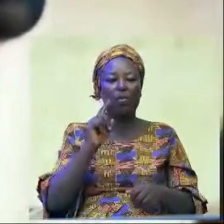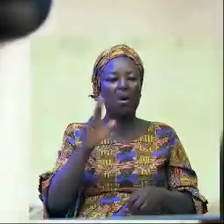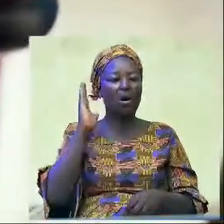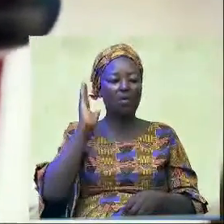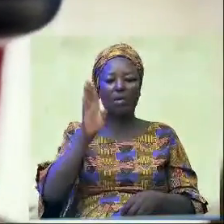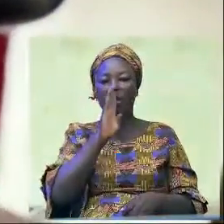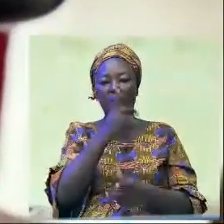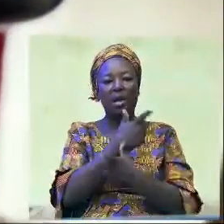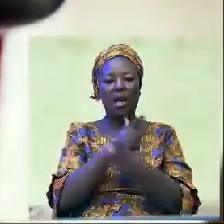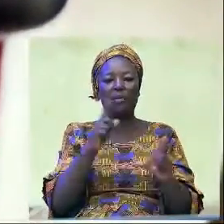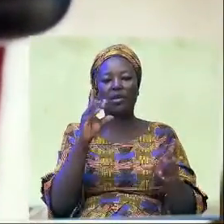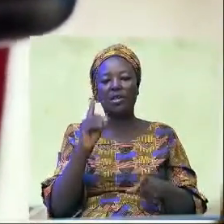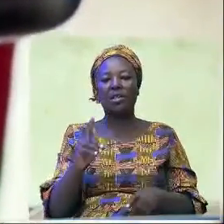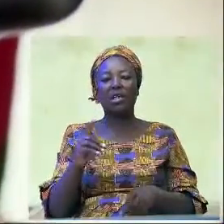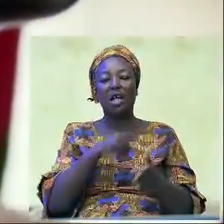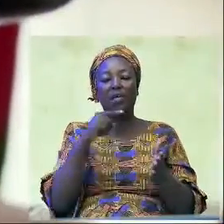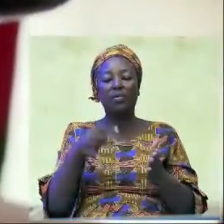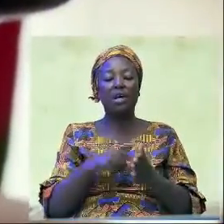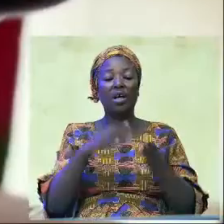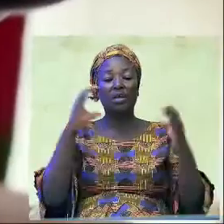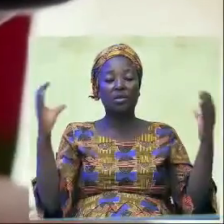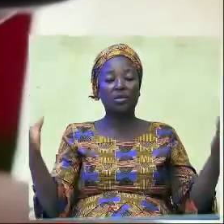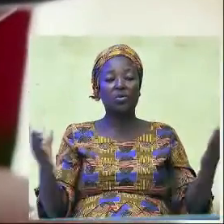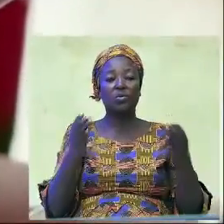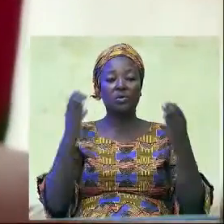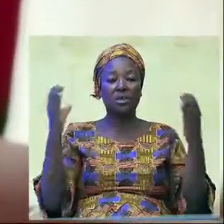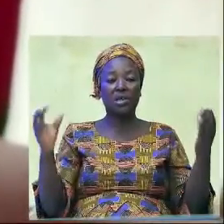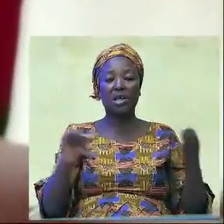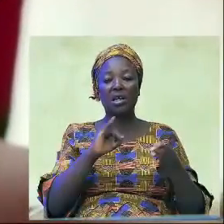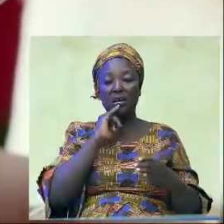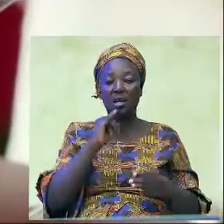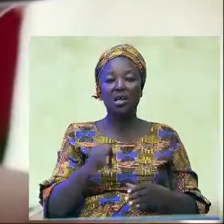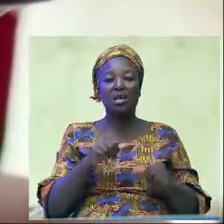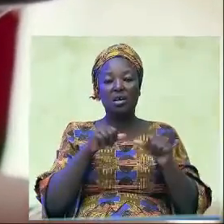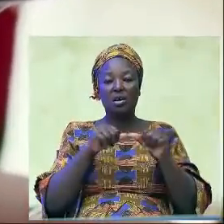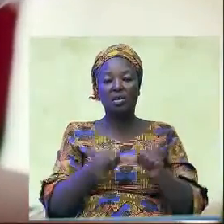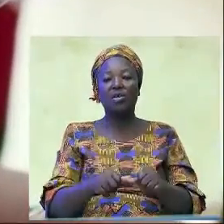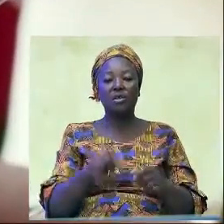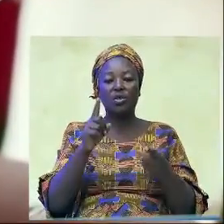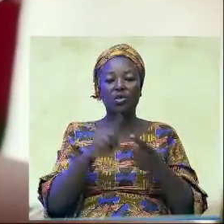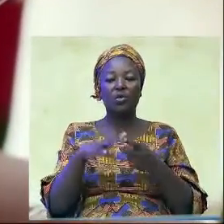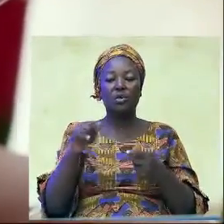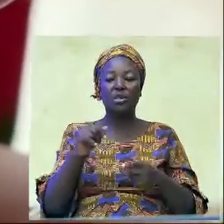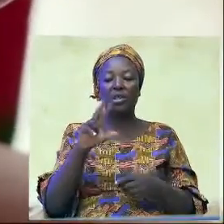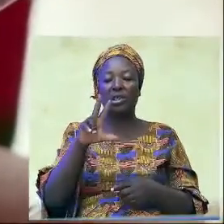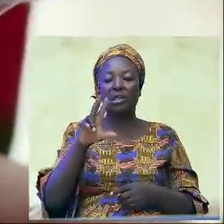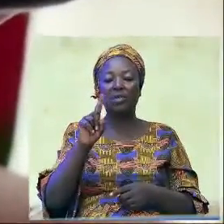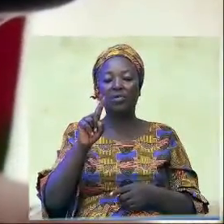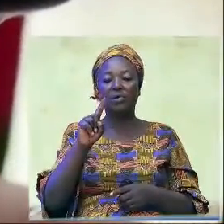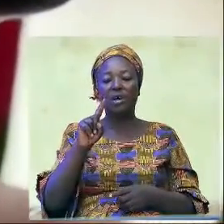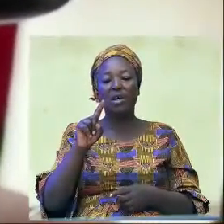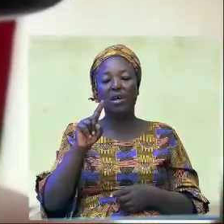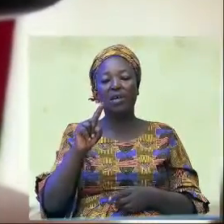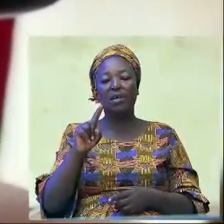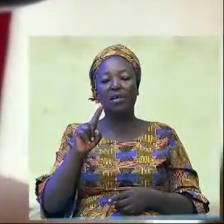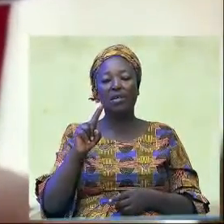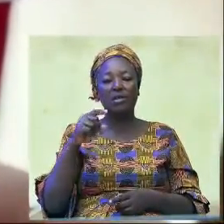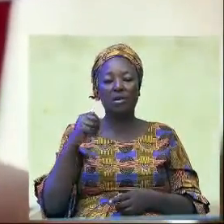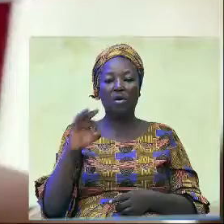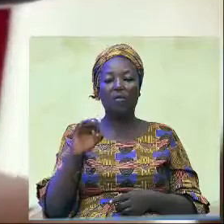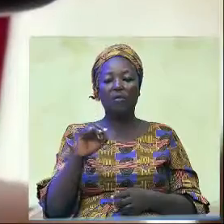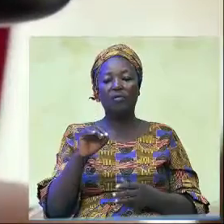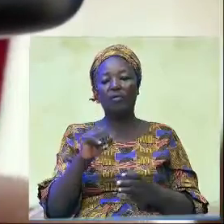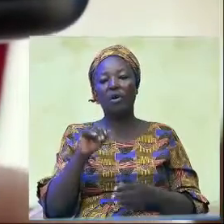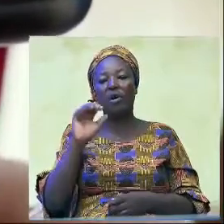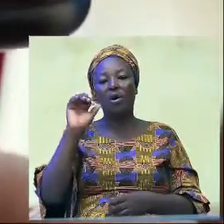And this way, everyone will be liberated. This crusade is ongoing till